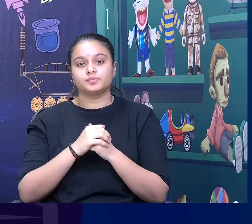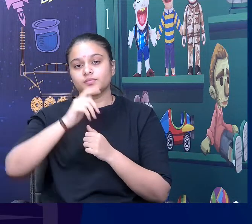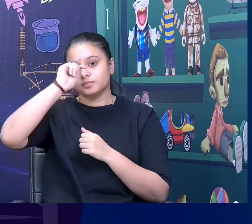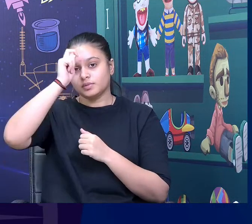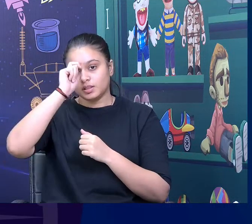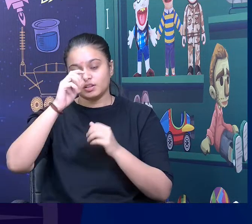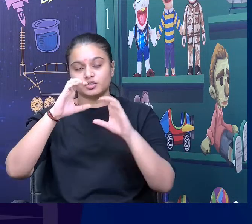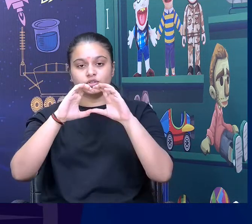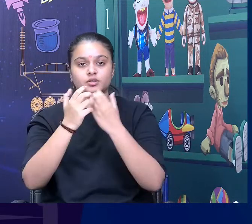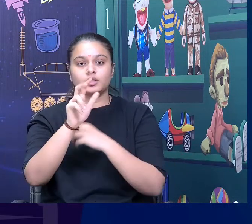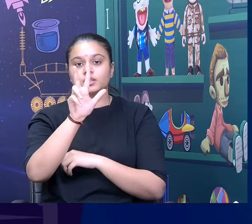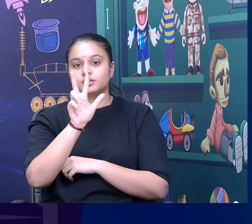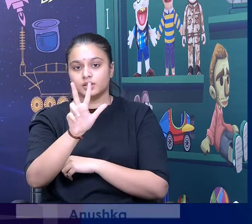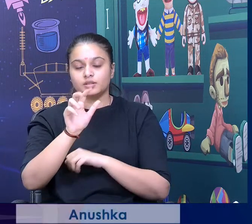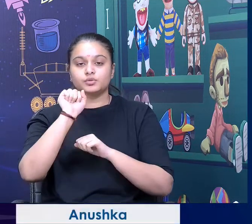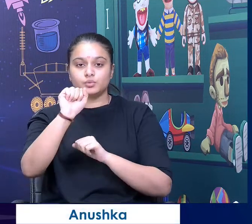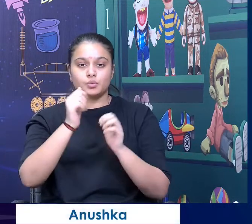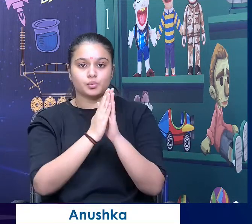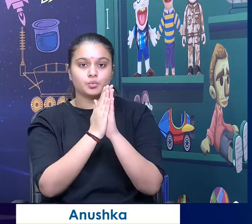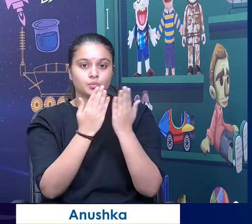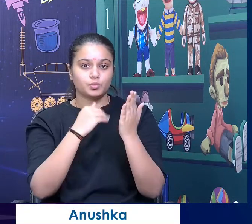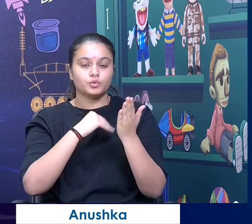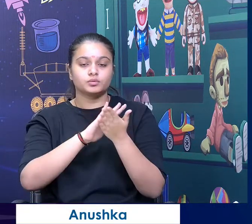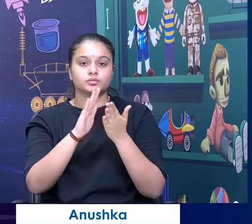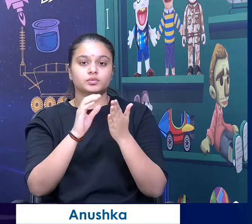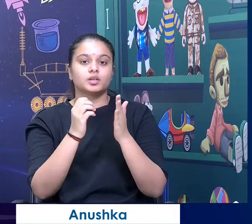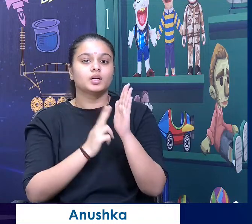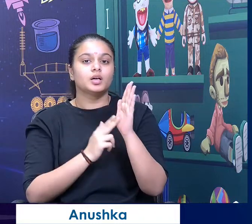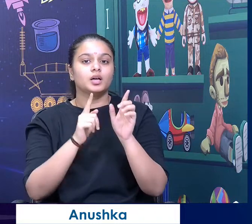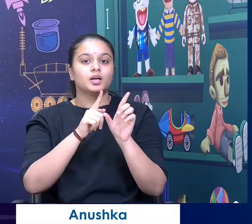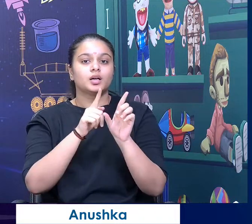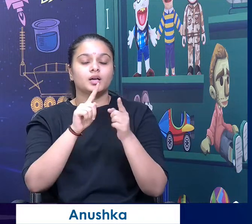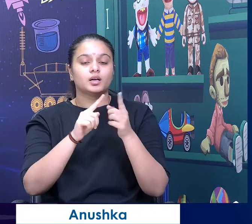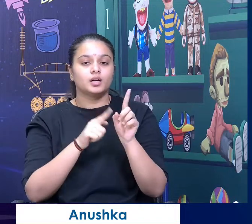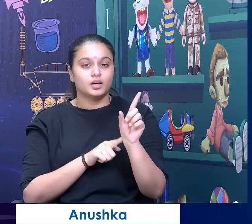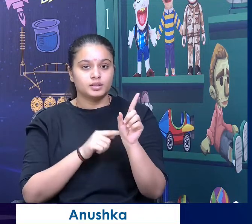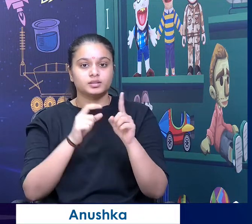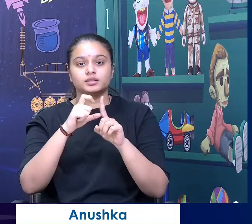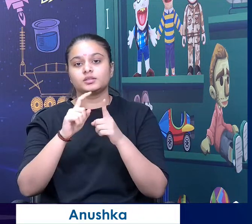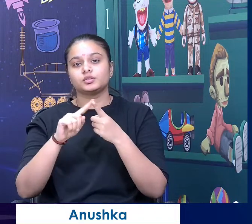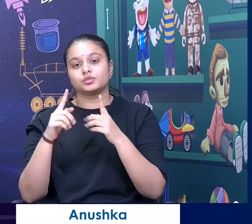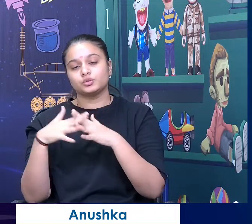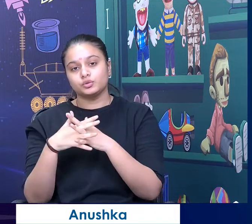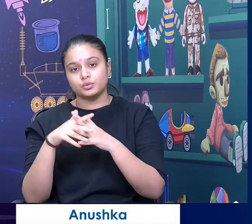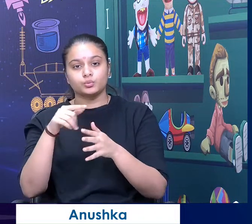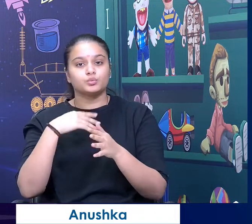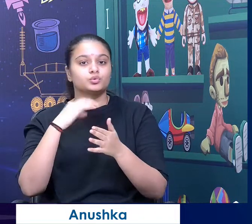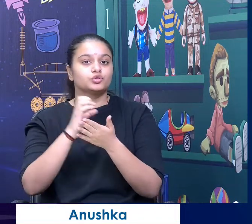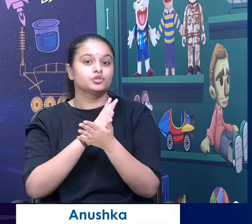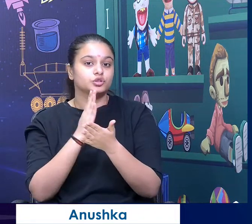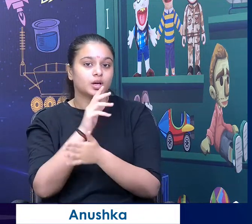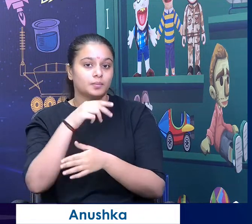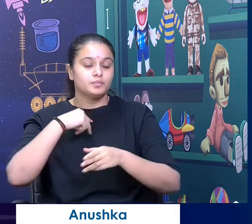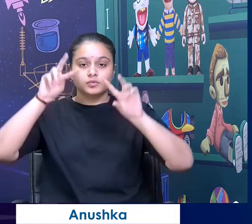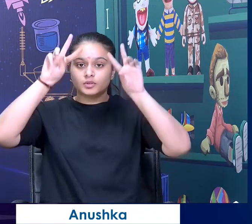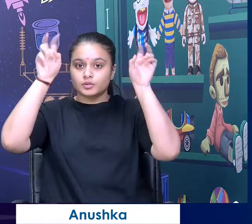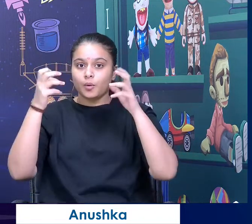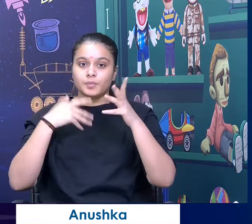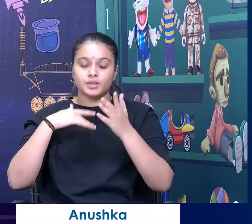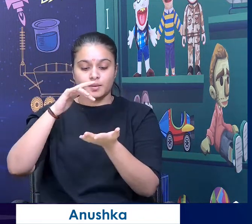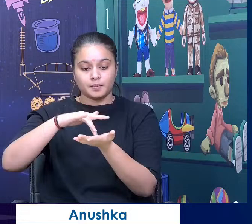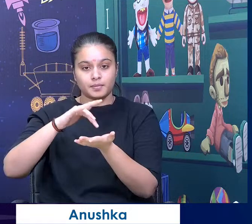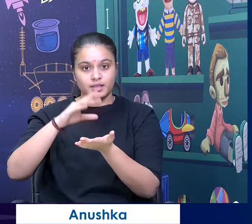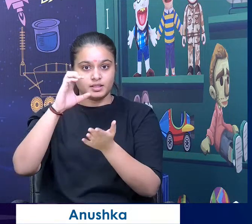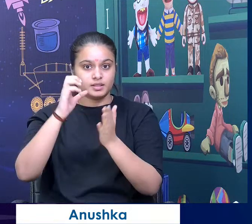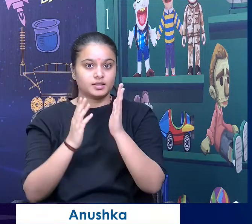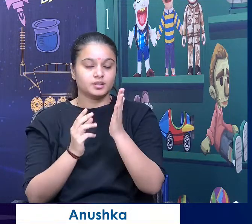class 8 and from your textbook Honeydew, and the chapter is A Visit to Cambridge. To elaborate this chapter to you, we are having